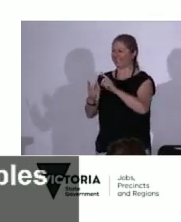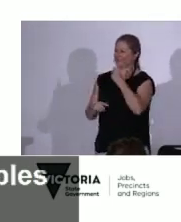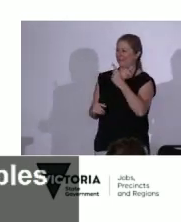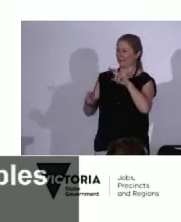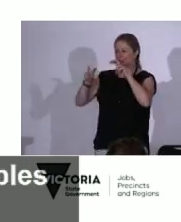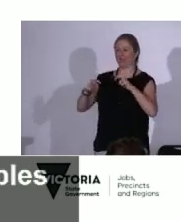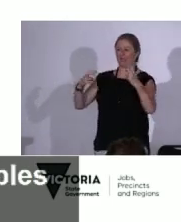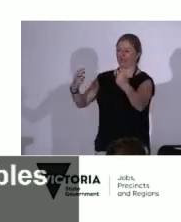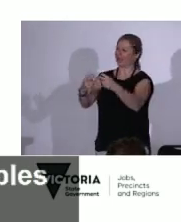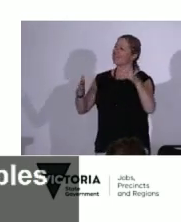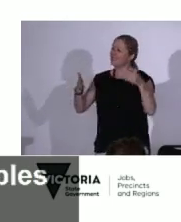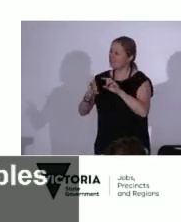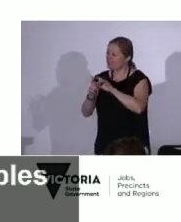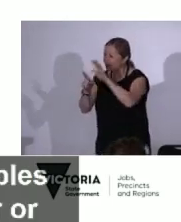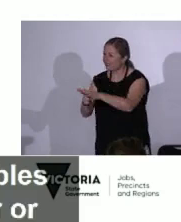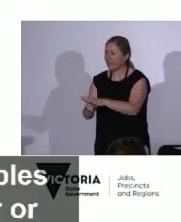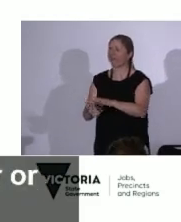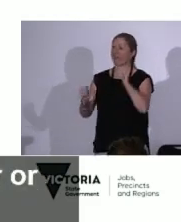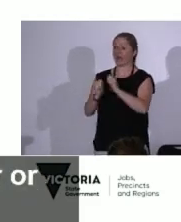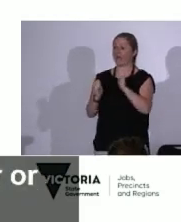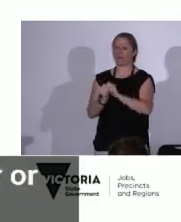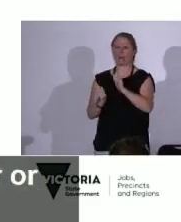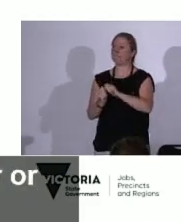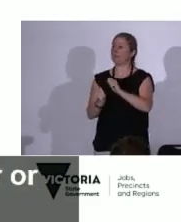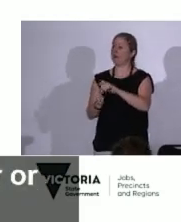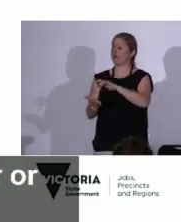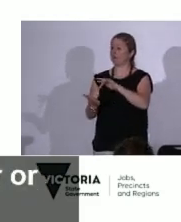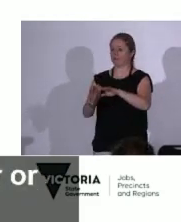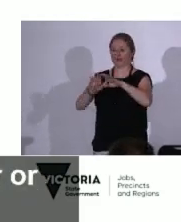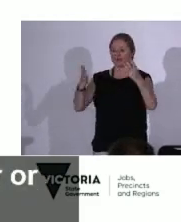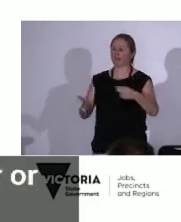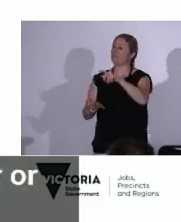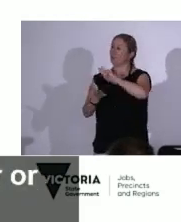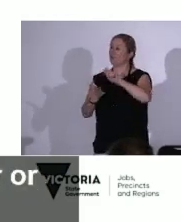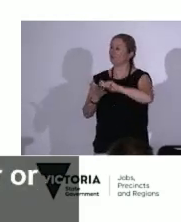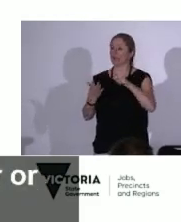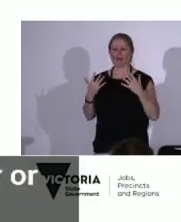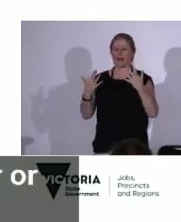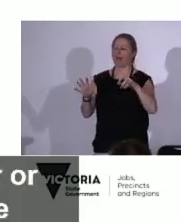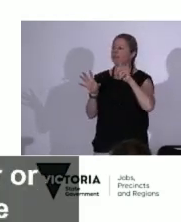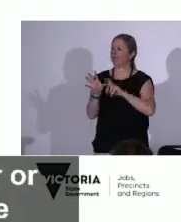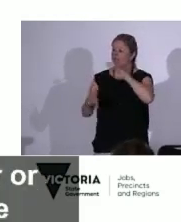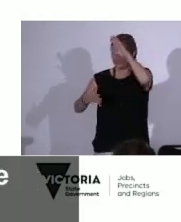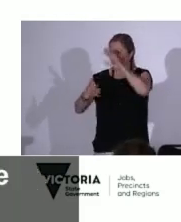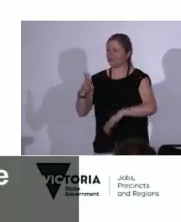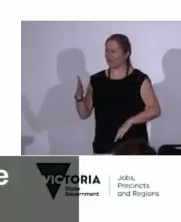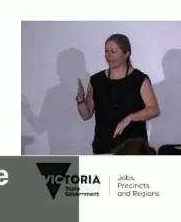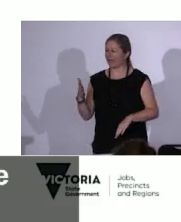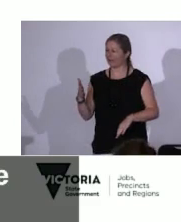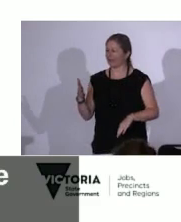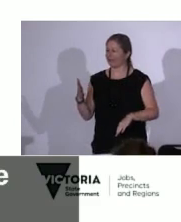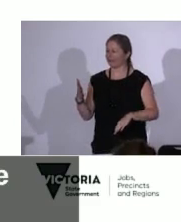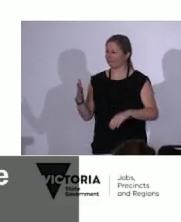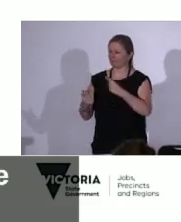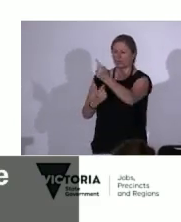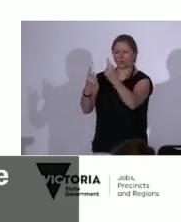or so, introduce yourself, and on the piece of paper in the center of your table, write down how many years experience, what would you say, how many